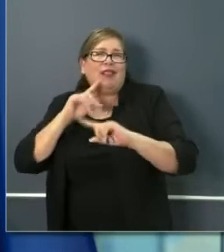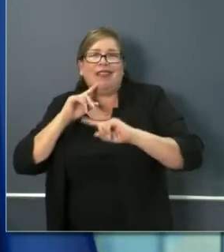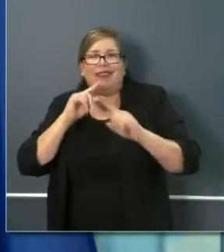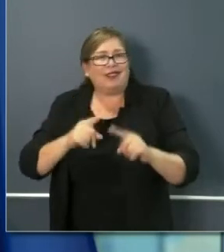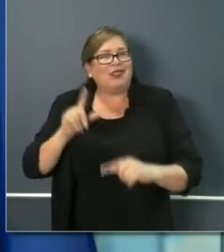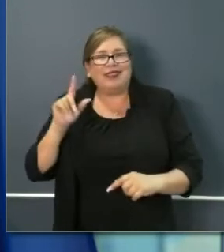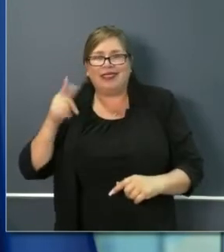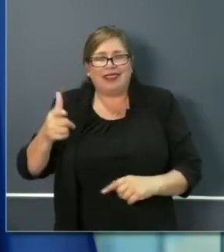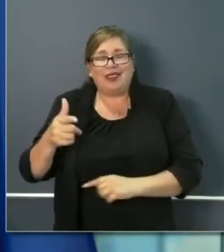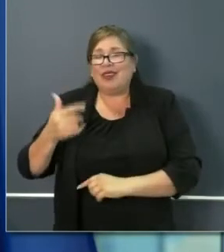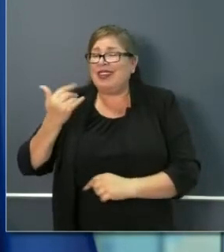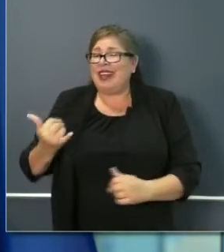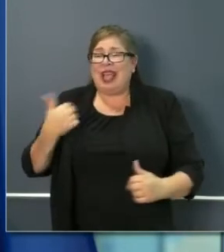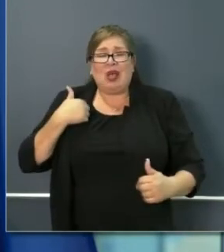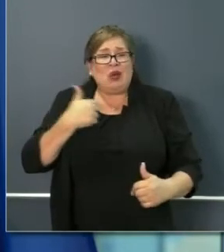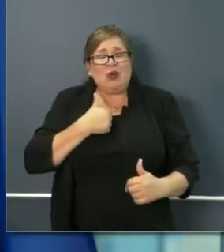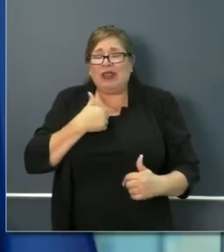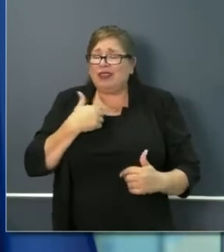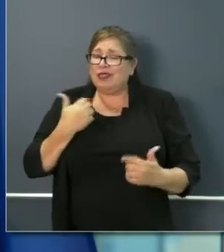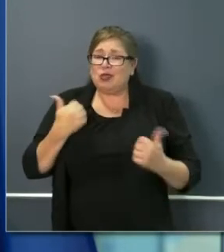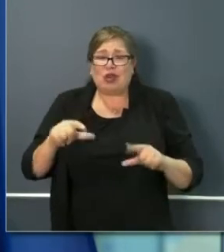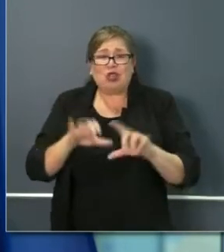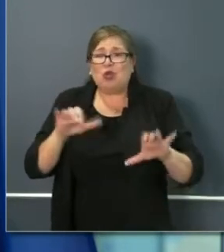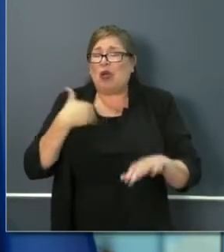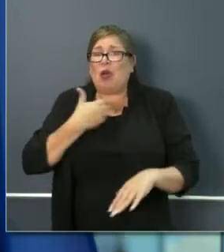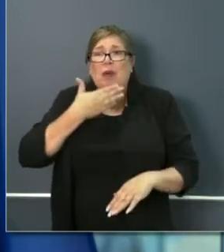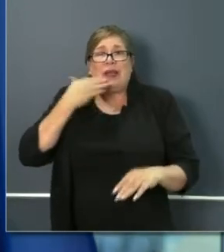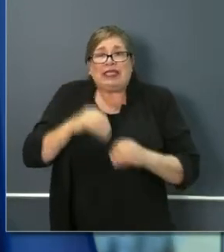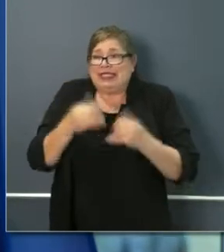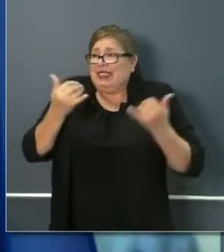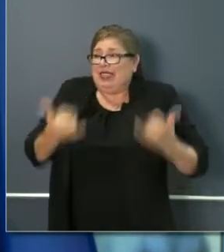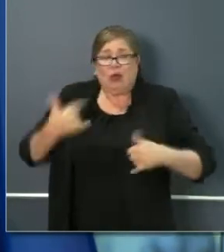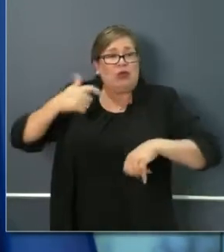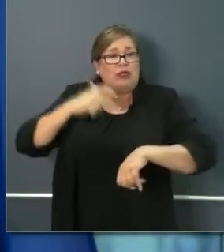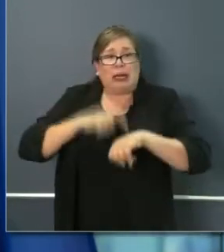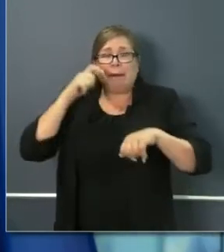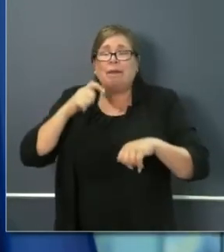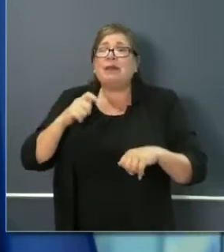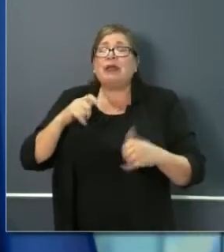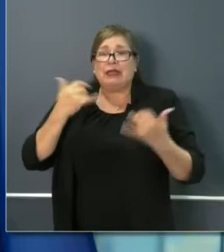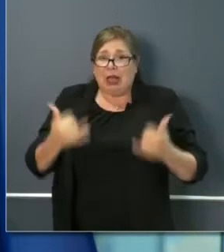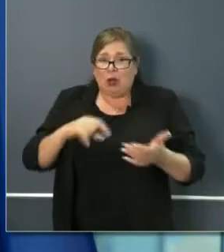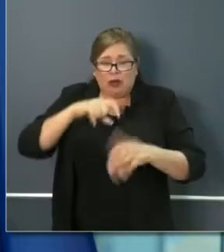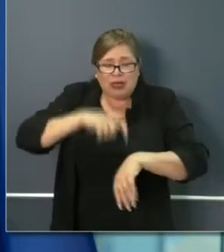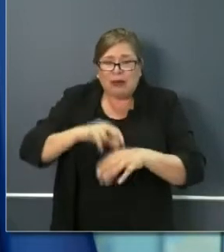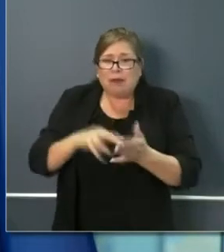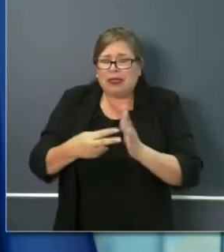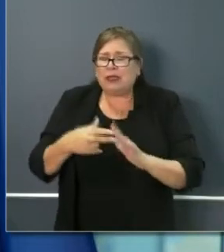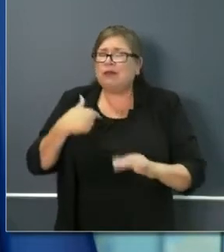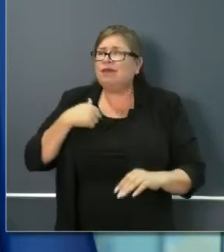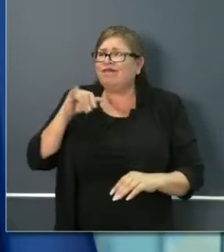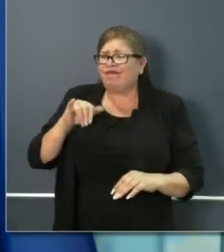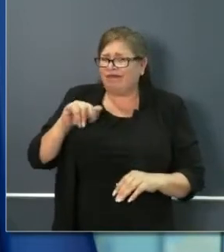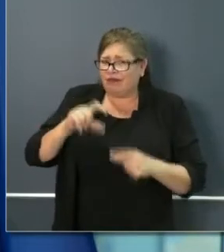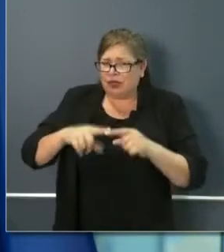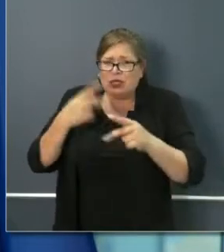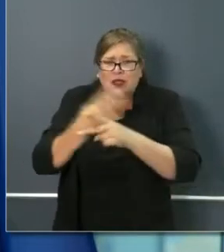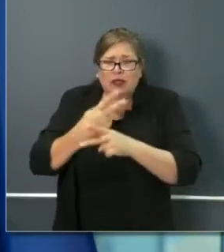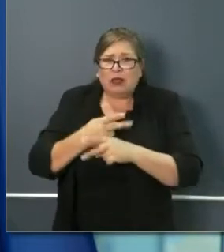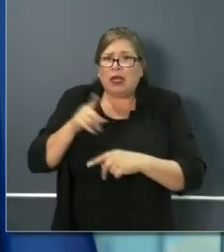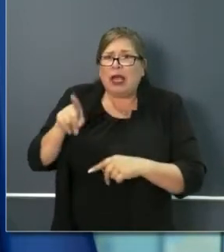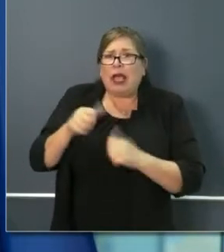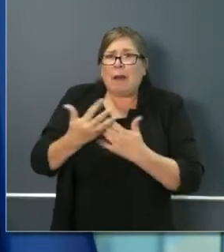we can to take advantage of these moments, not only to increase our surge capacity, but to continue to promote the